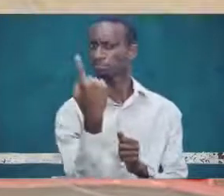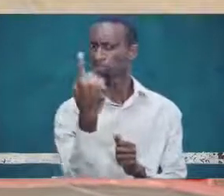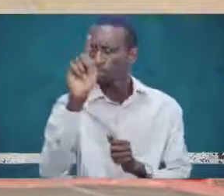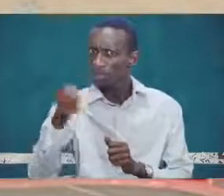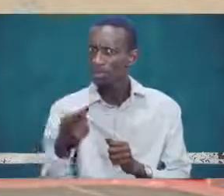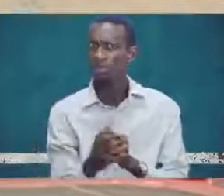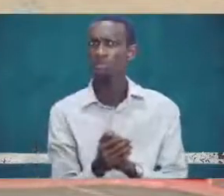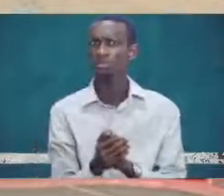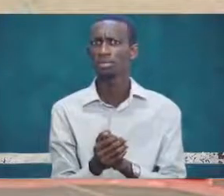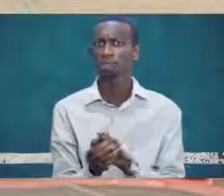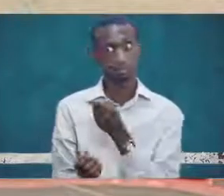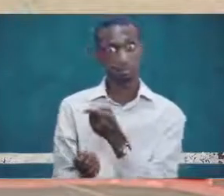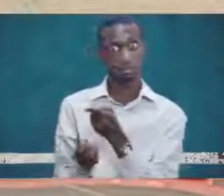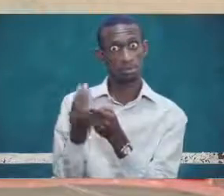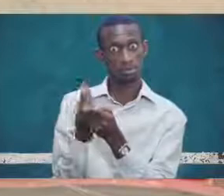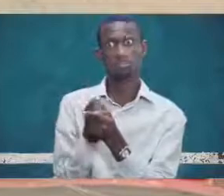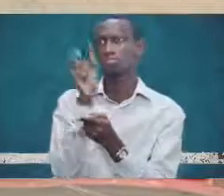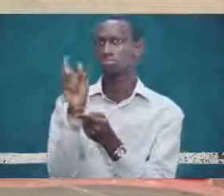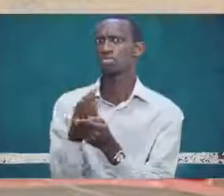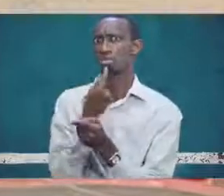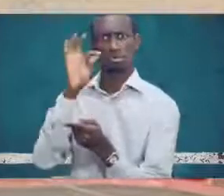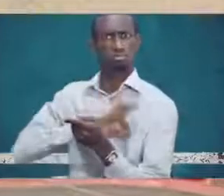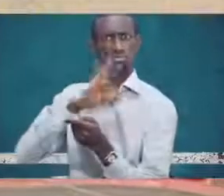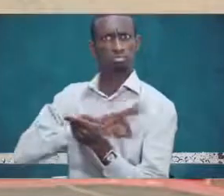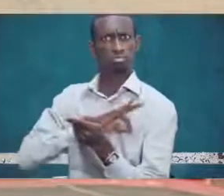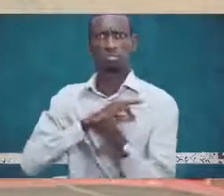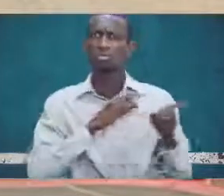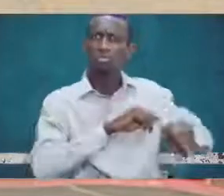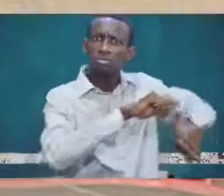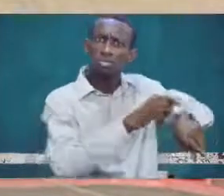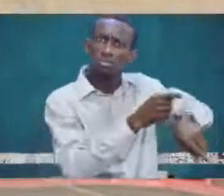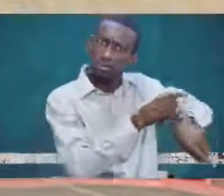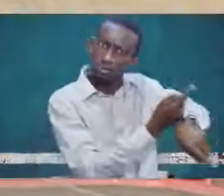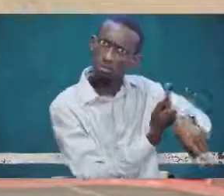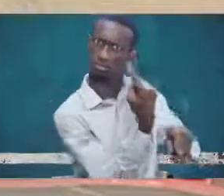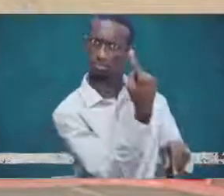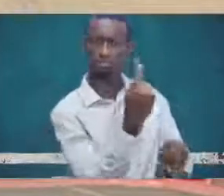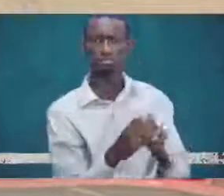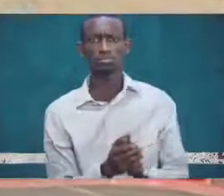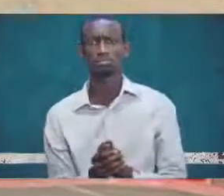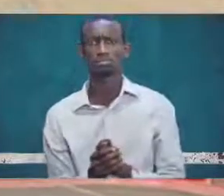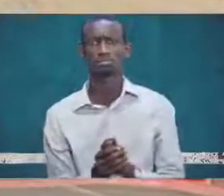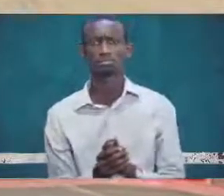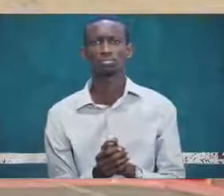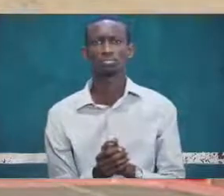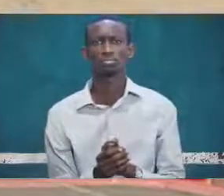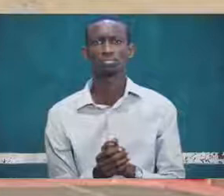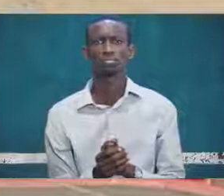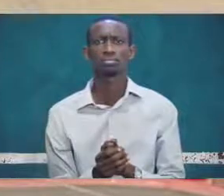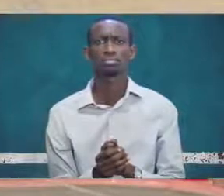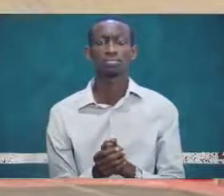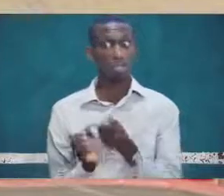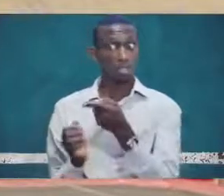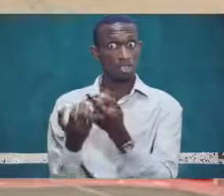1,000 as the amount of money somebody has to earn per 1 hour. We can say we